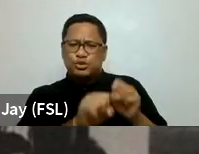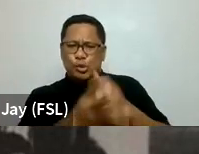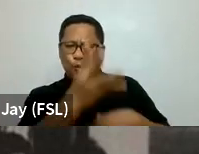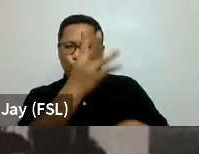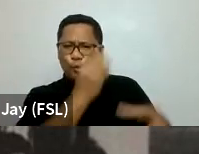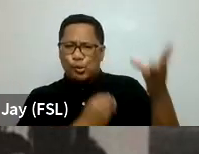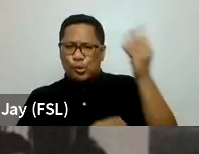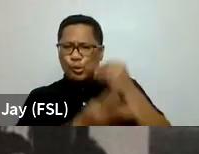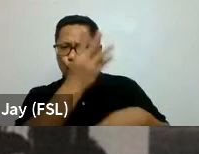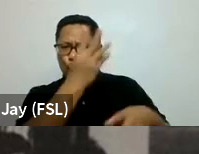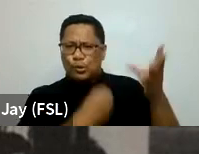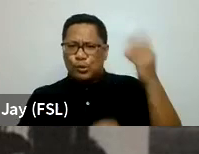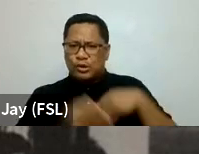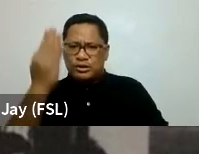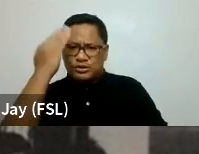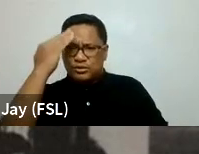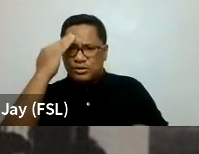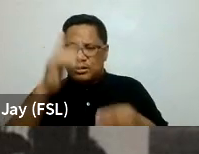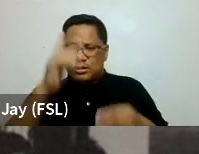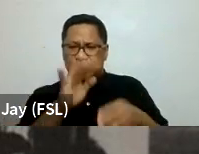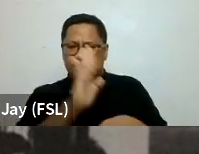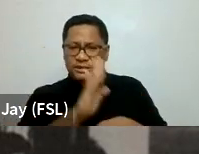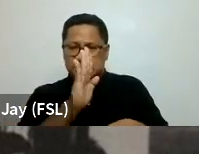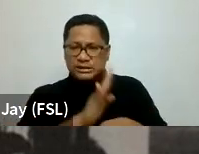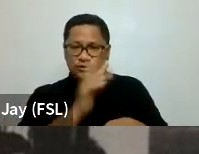gather knowledge about the business of schools.